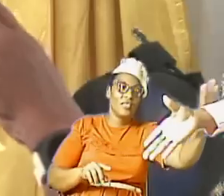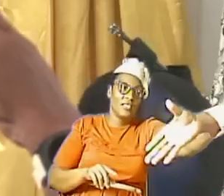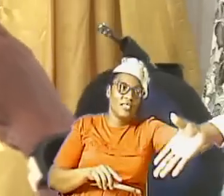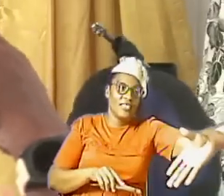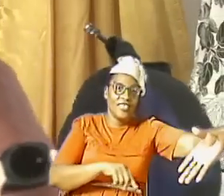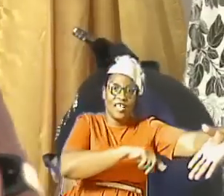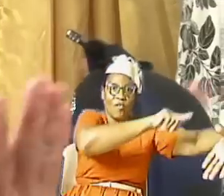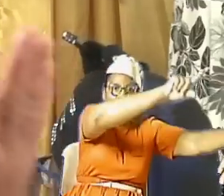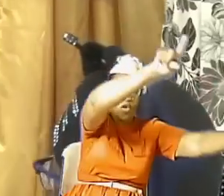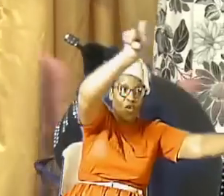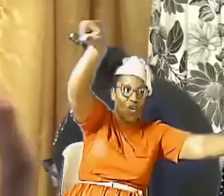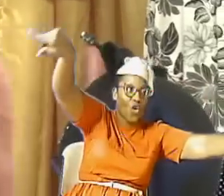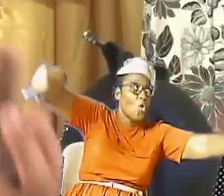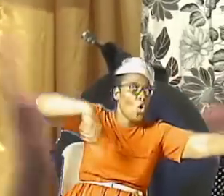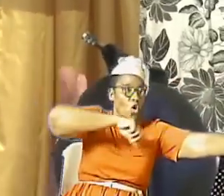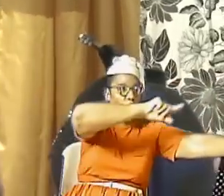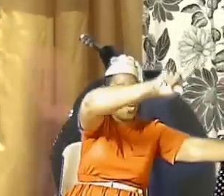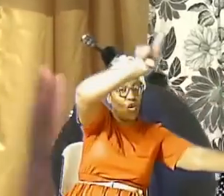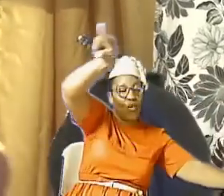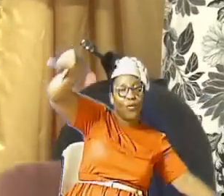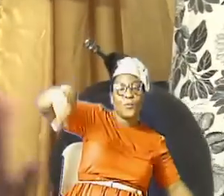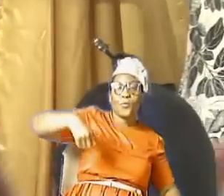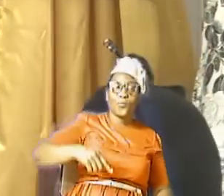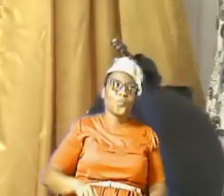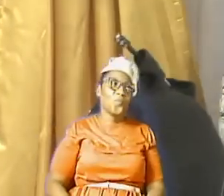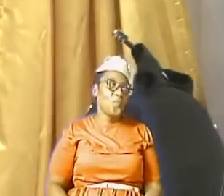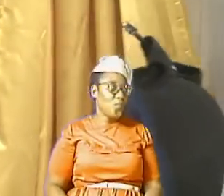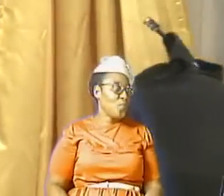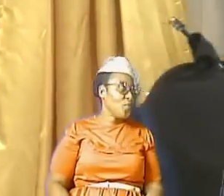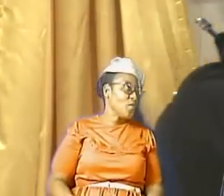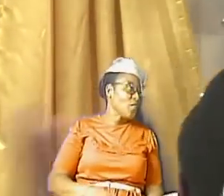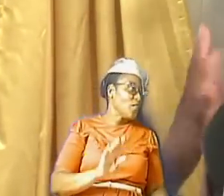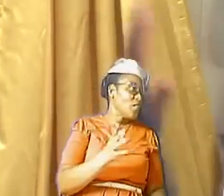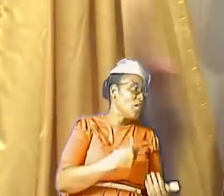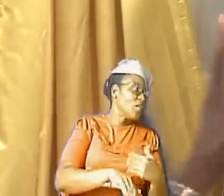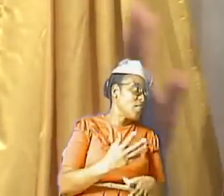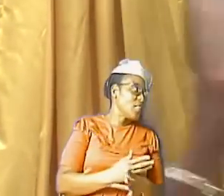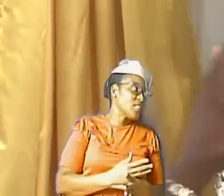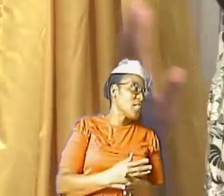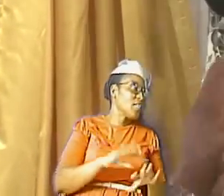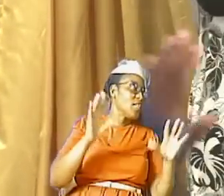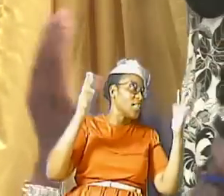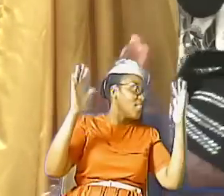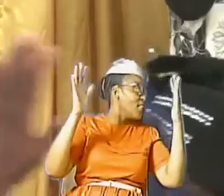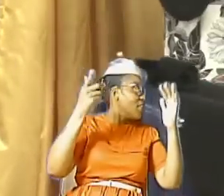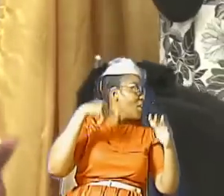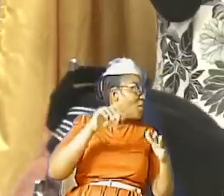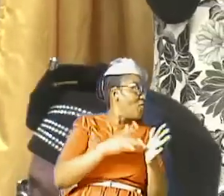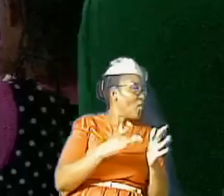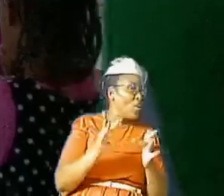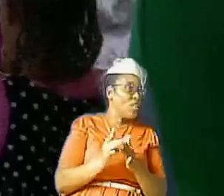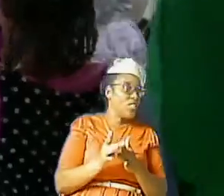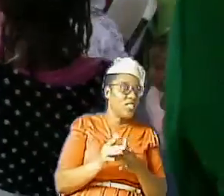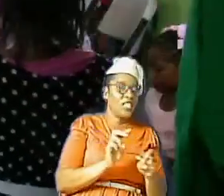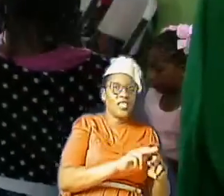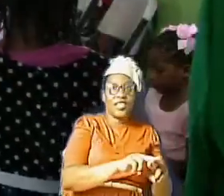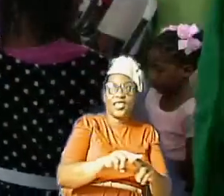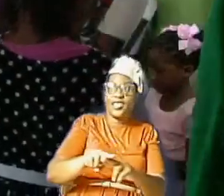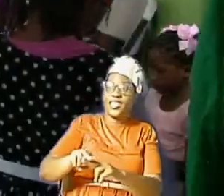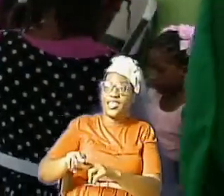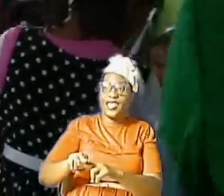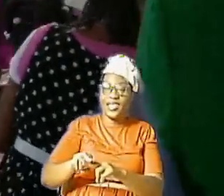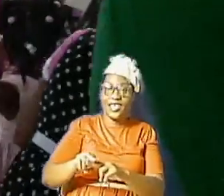Praise God, praise God, praise God. Amen. Put your hands together this time for Jesus, and then you may be